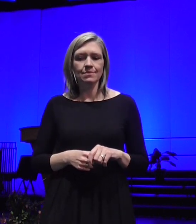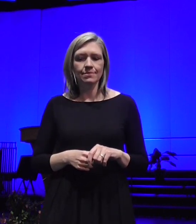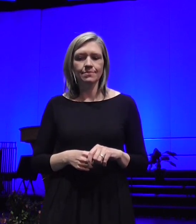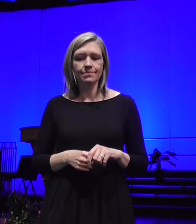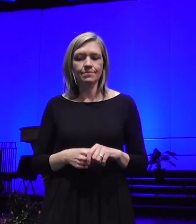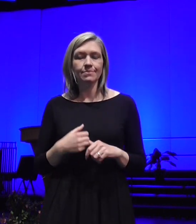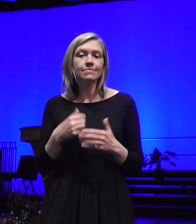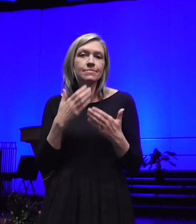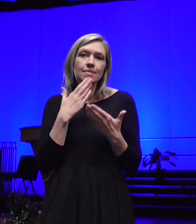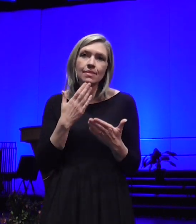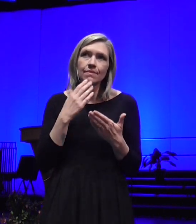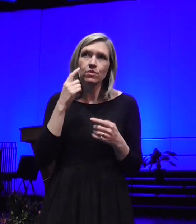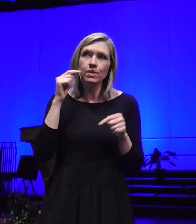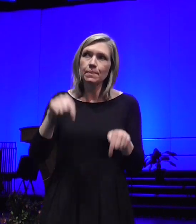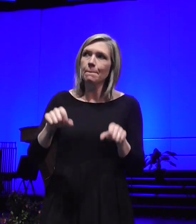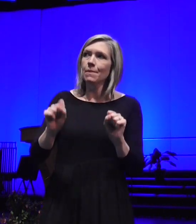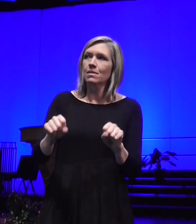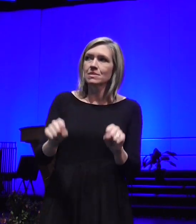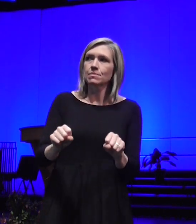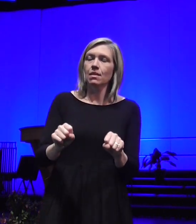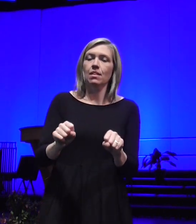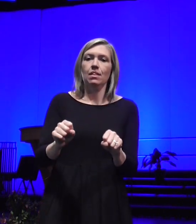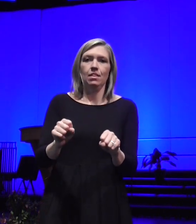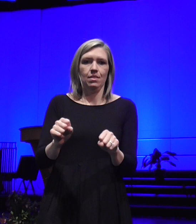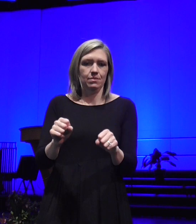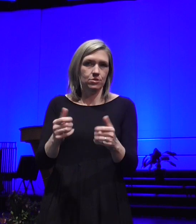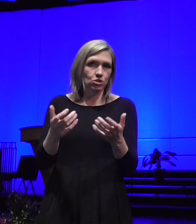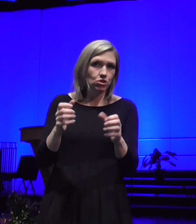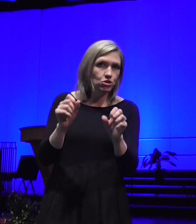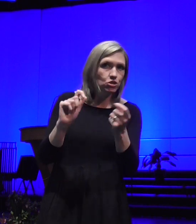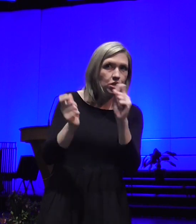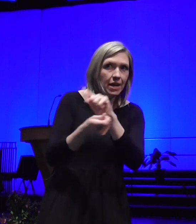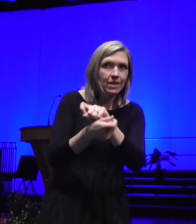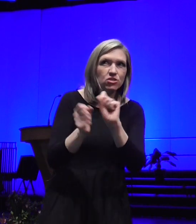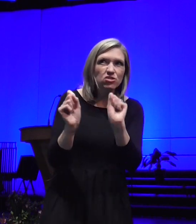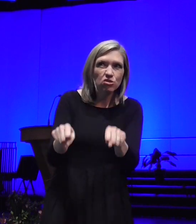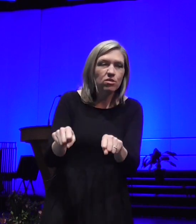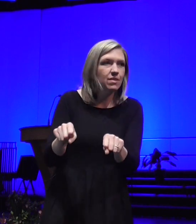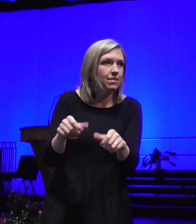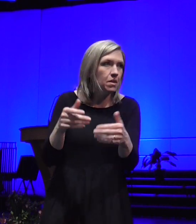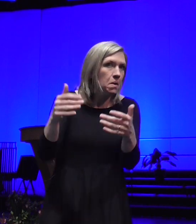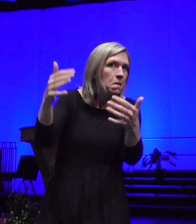I give thanks for the possibility of change that lives within us